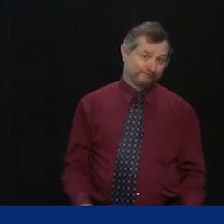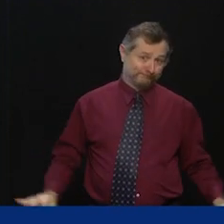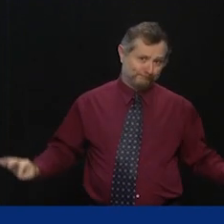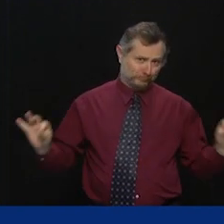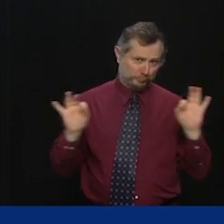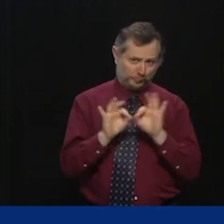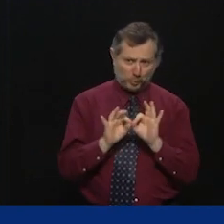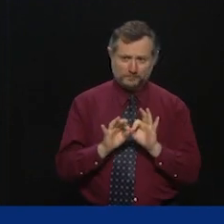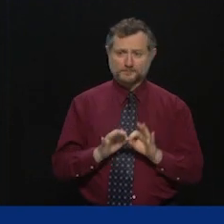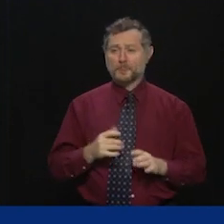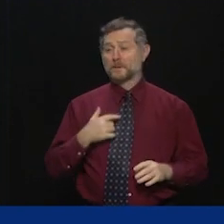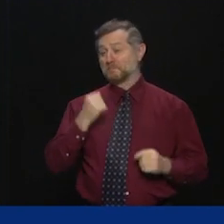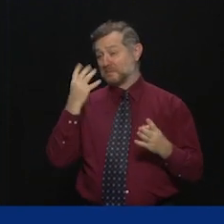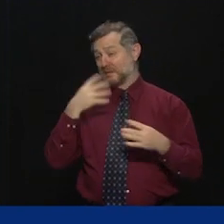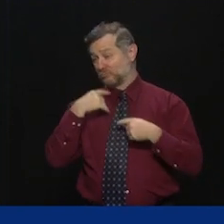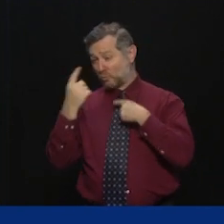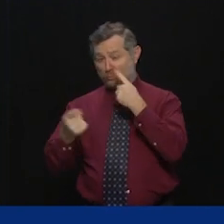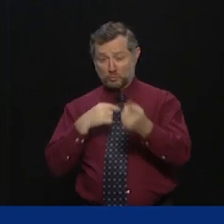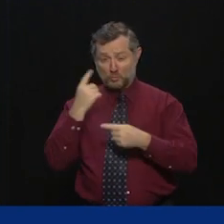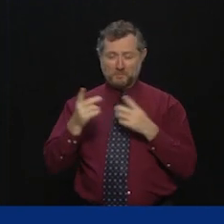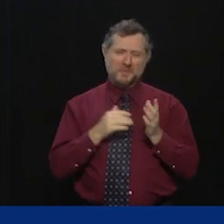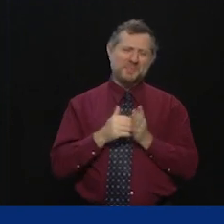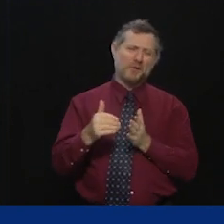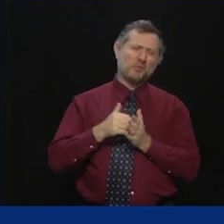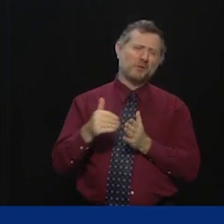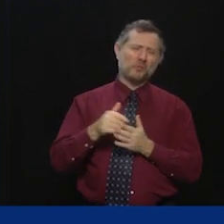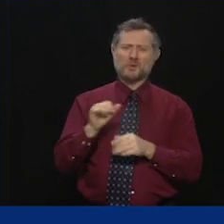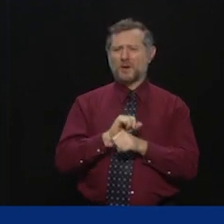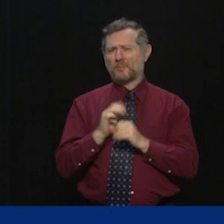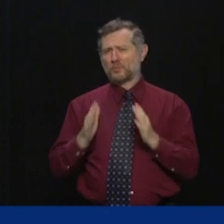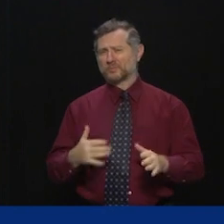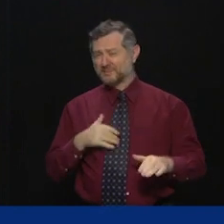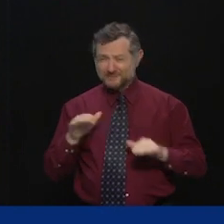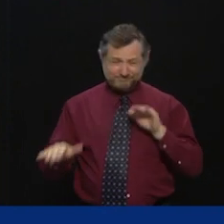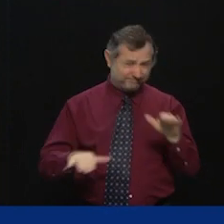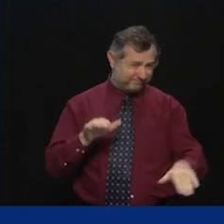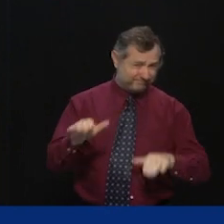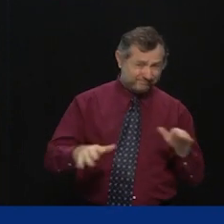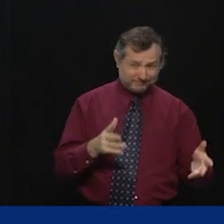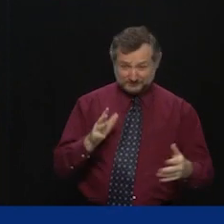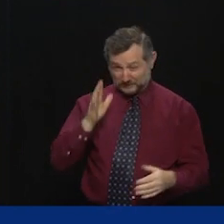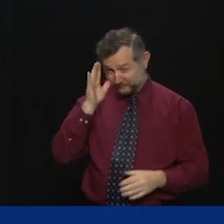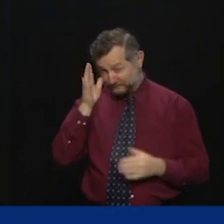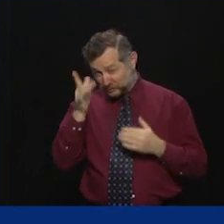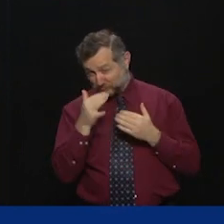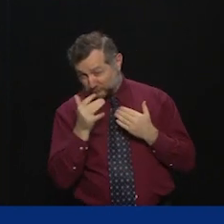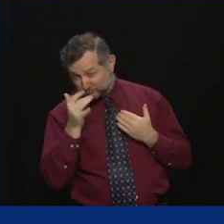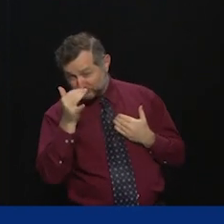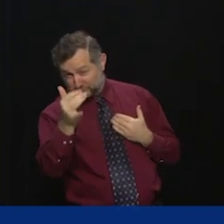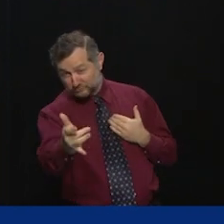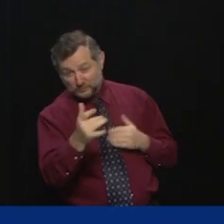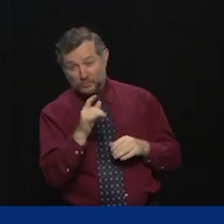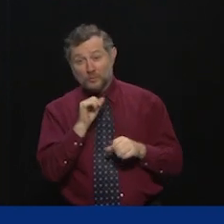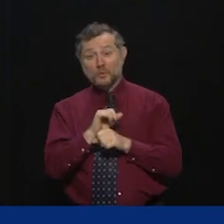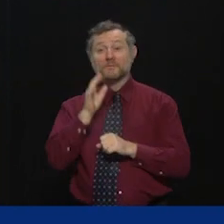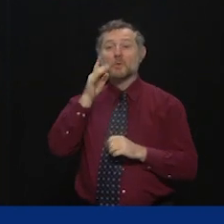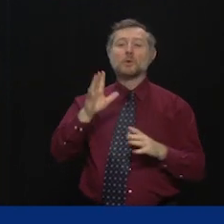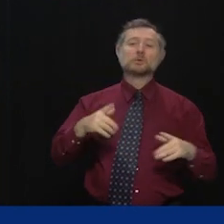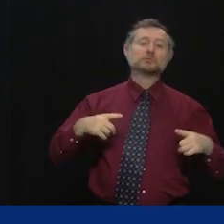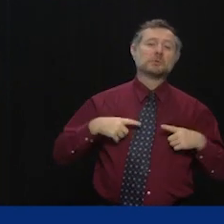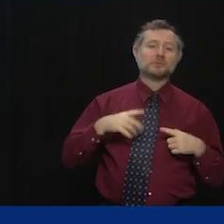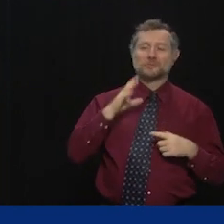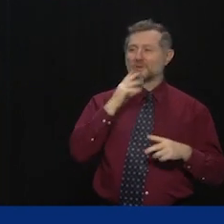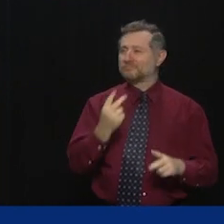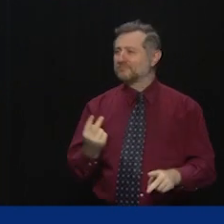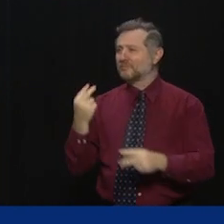them, I've met thousands of the workers, say this is going to define your legacy, your personal legacy. And many of them are younger, and